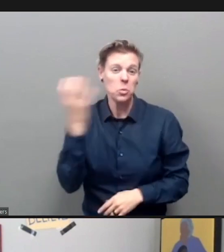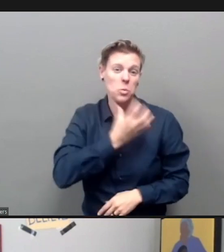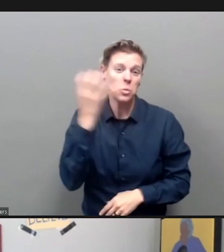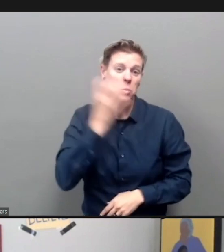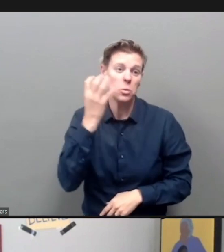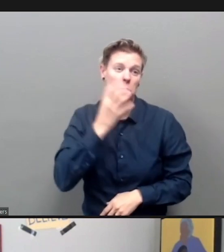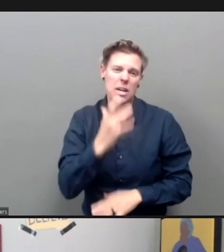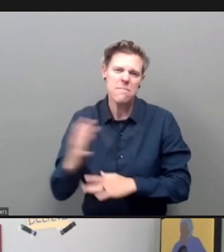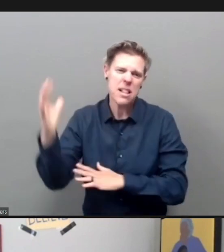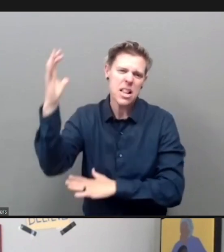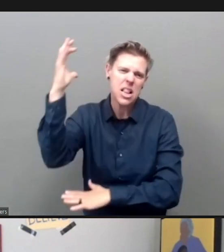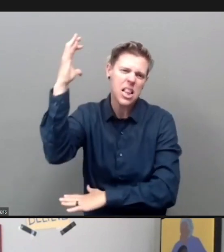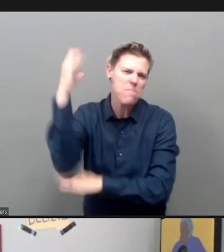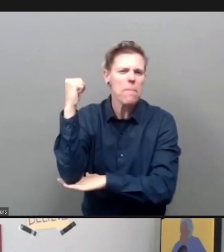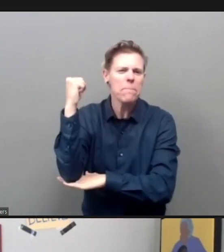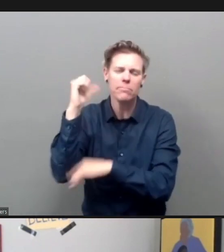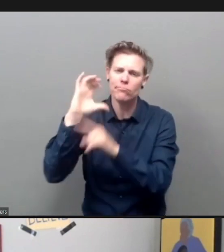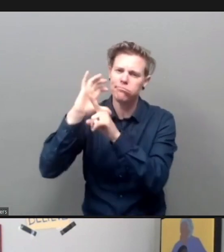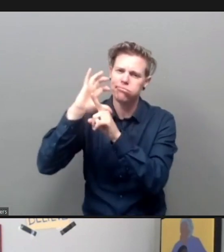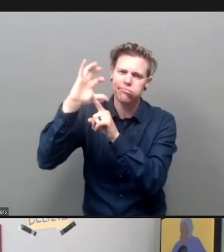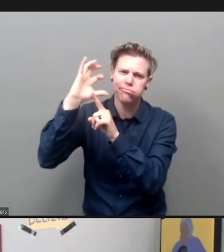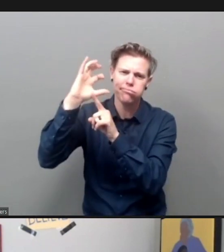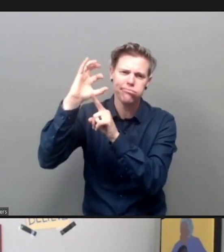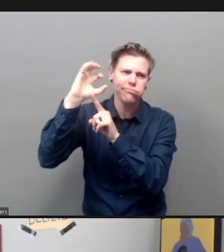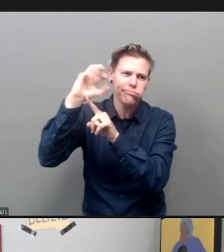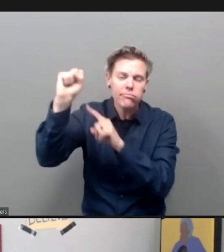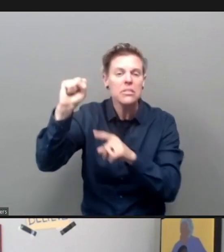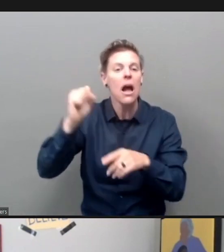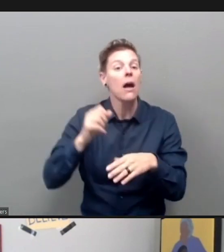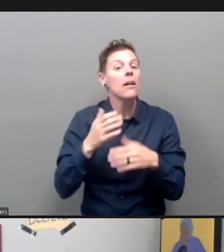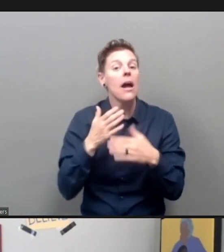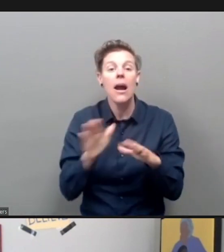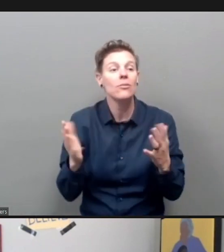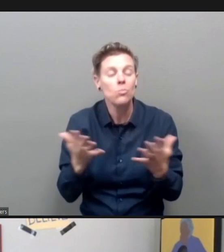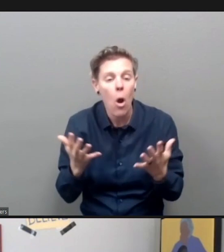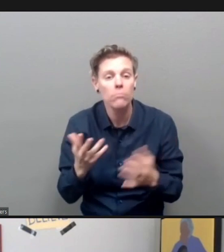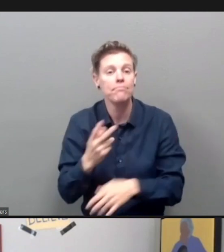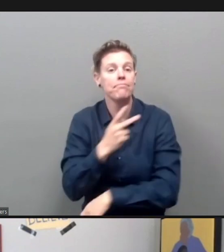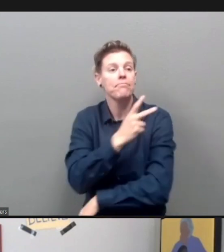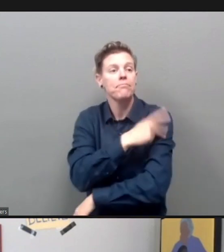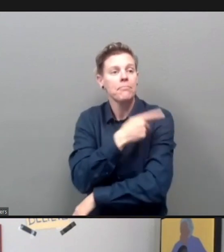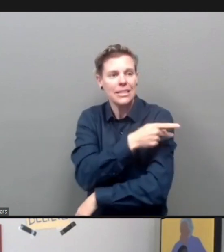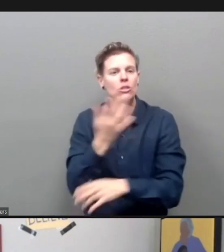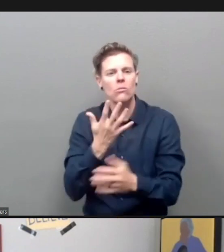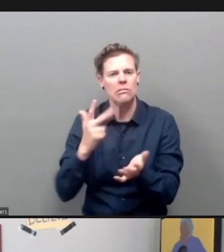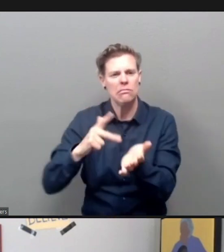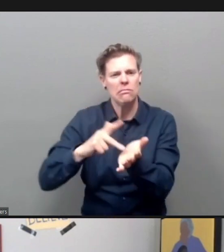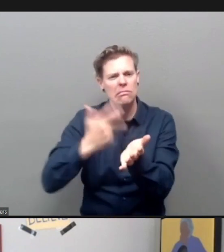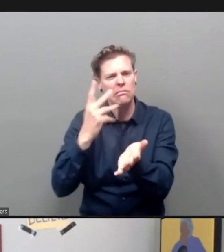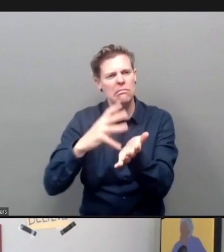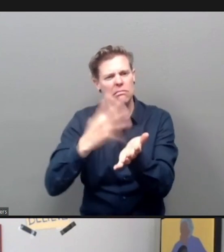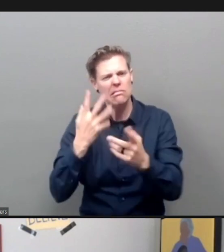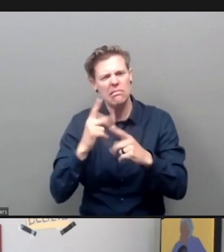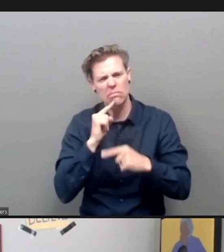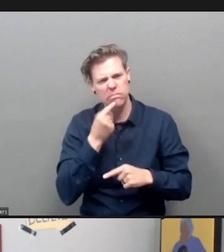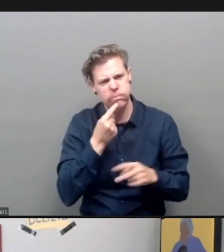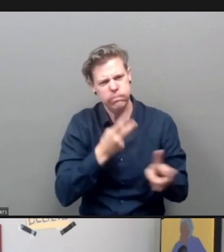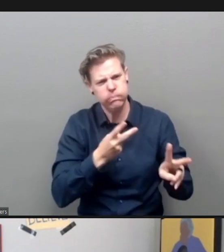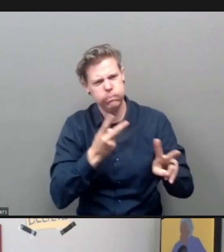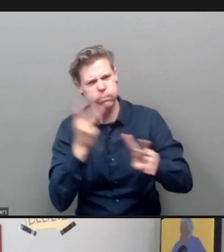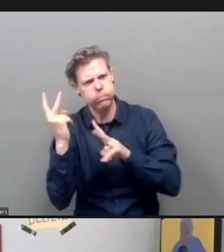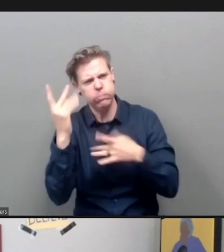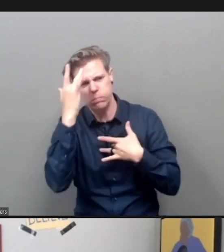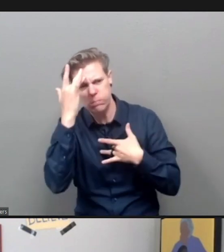of illness. The average patient in every New Mexico hospital, not including the COVID patients, is sicker